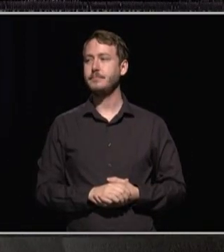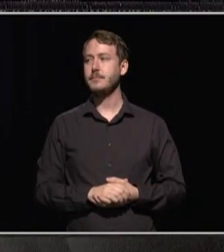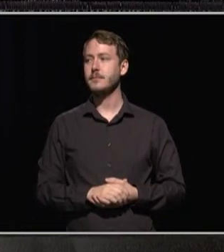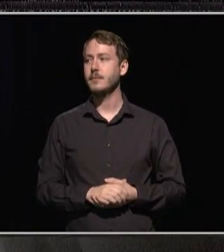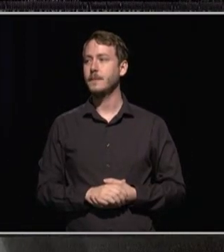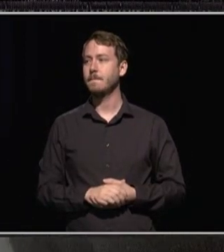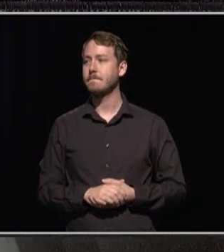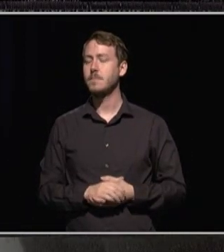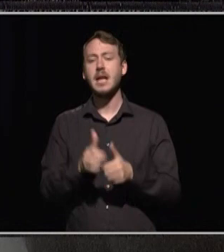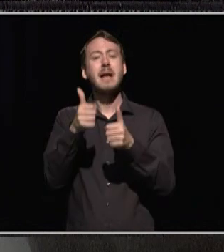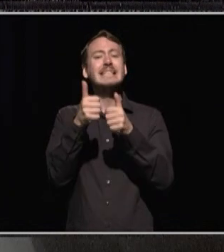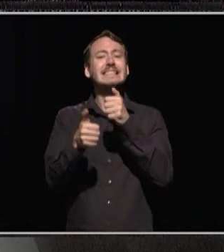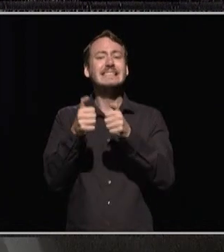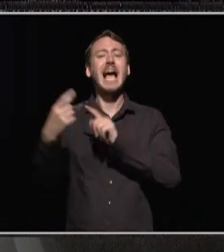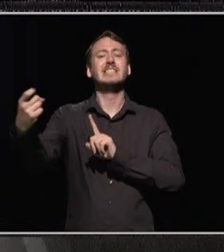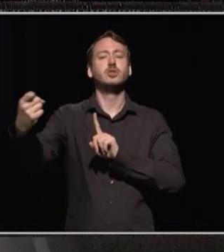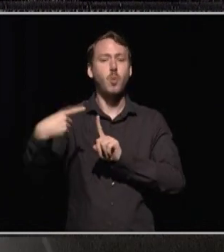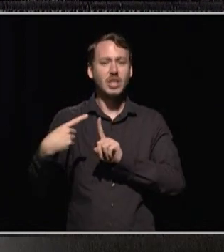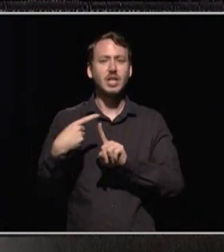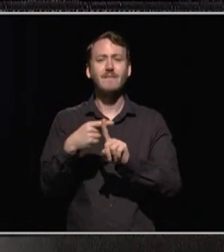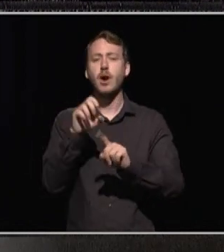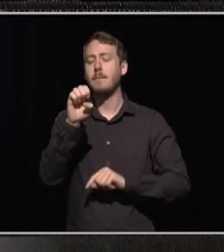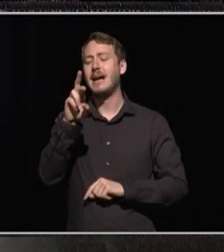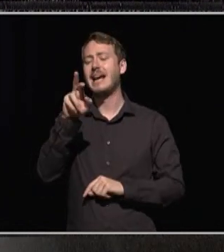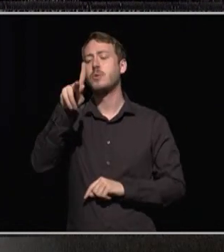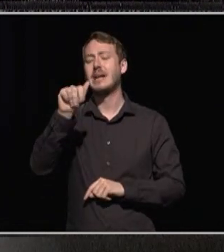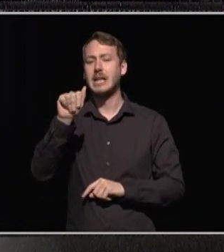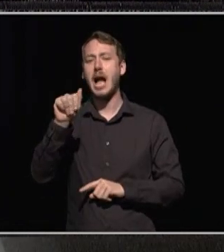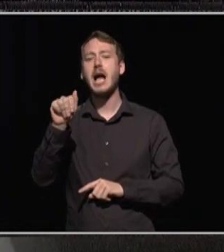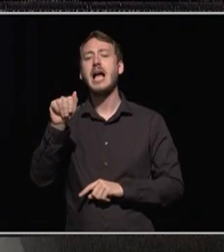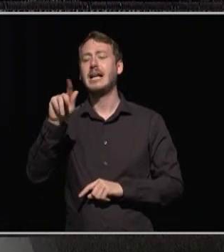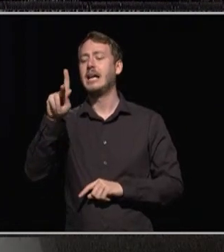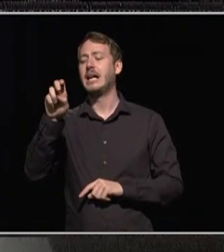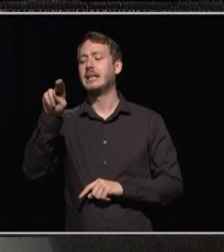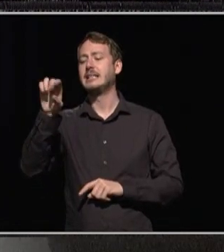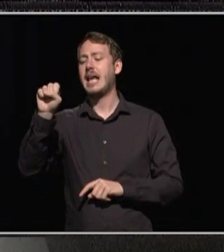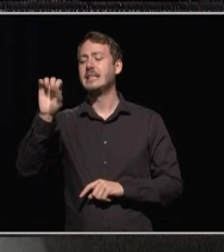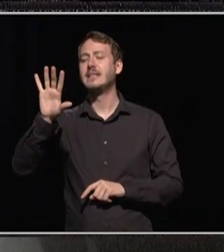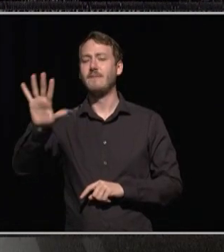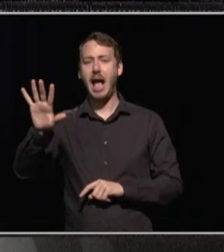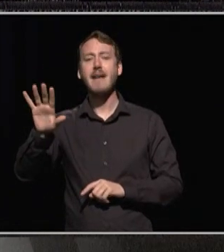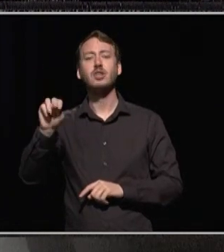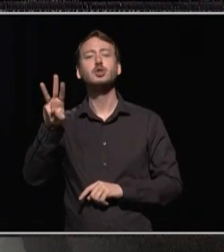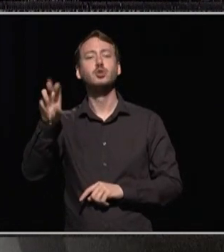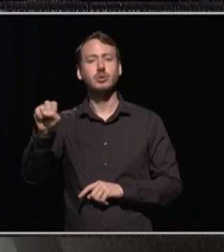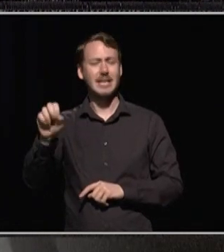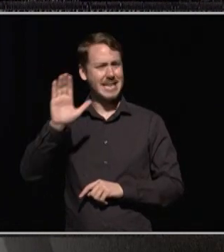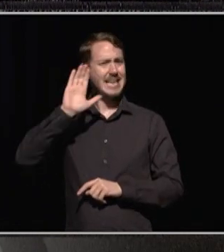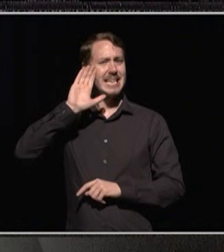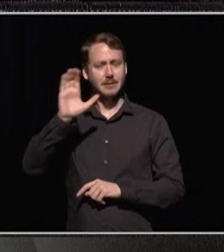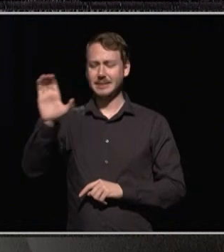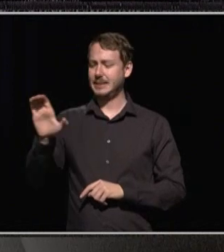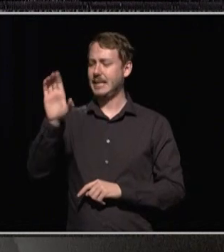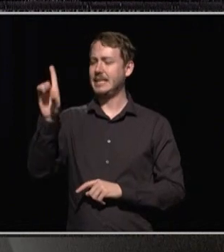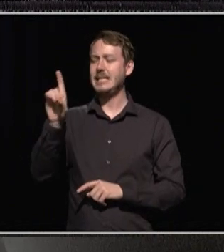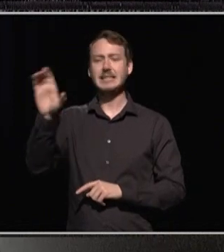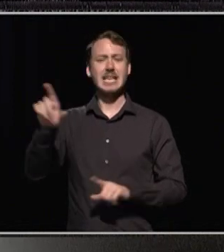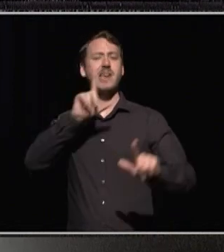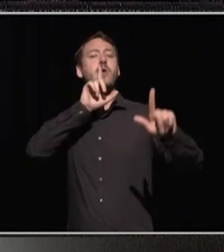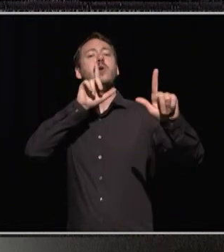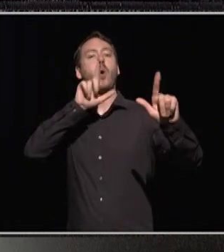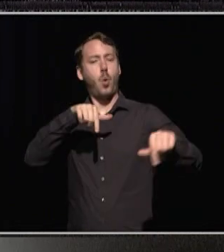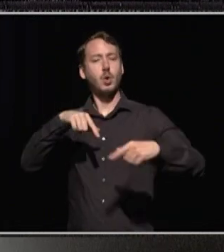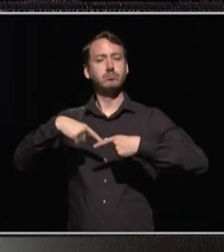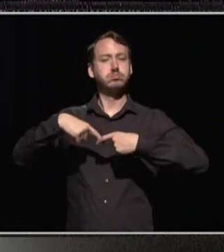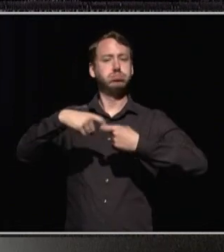We have a text question from Erica Zucco at KENS 5. It appears that the CDC issued an order today